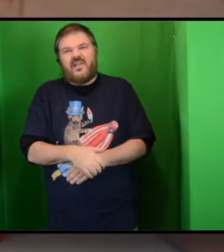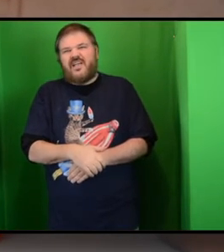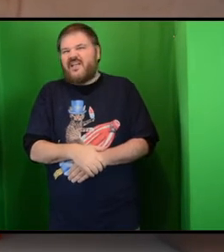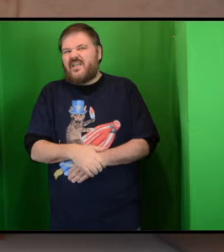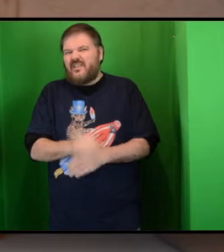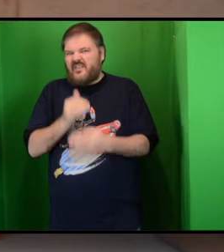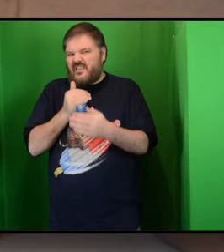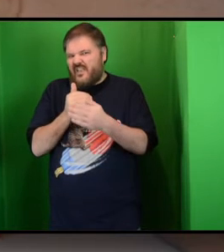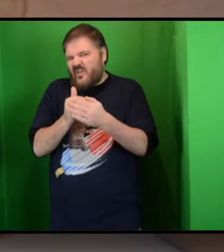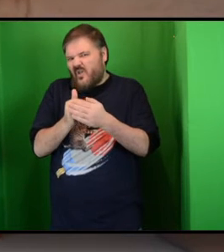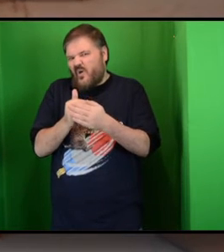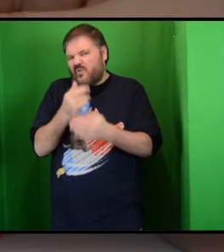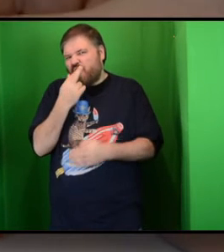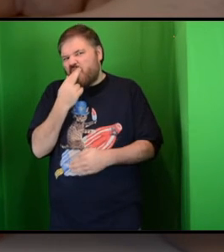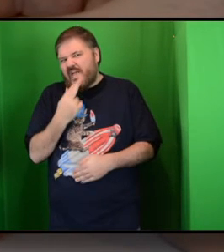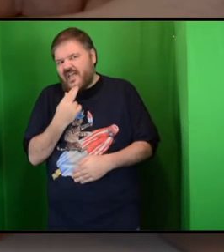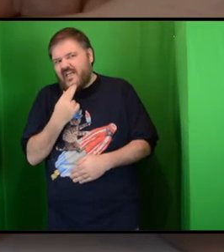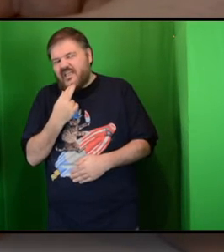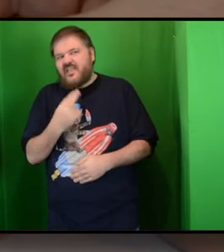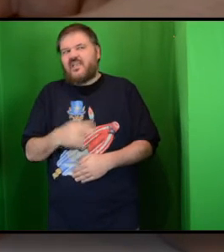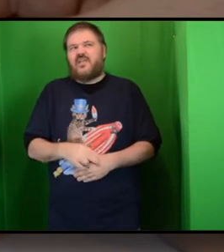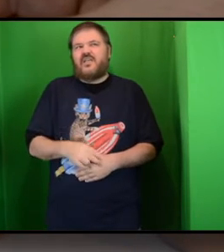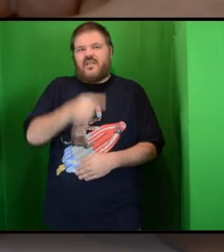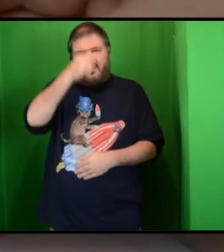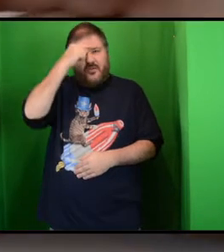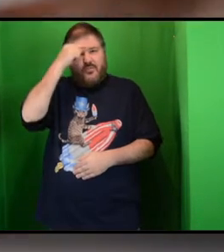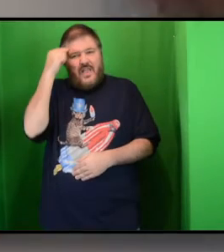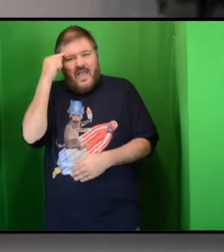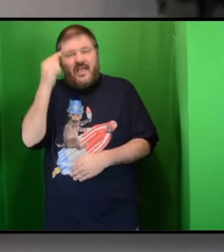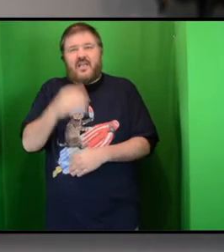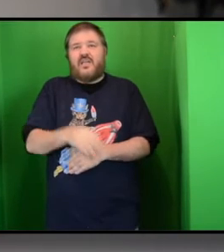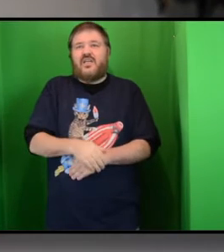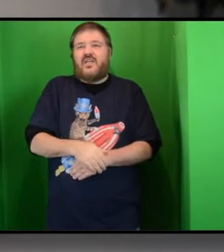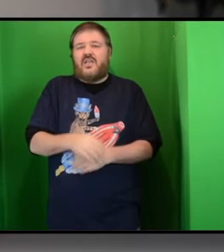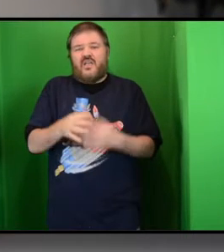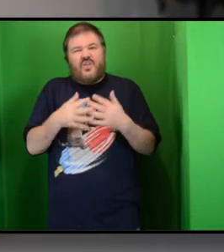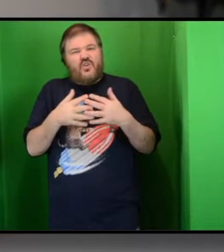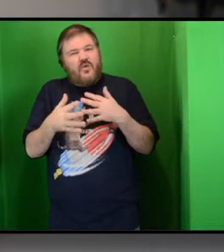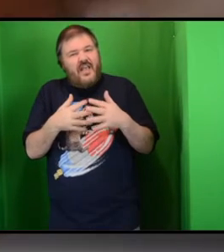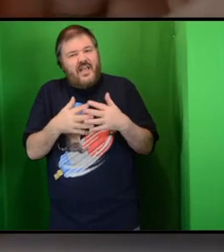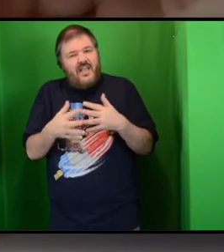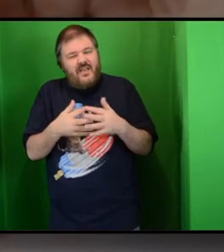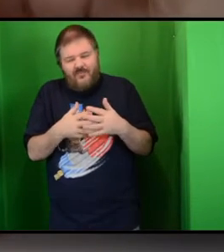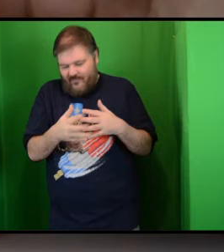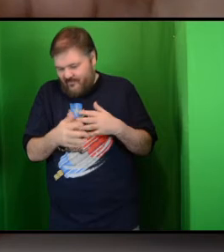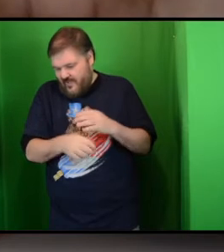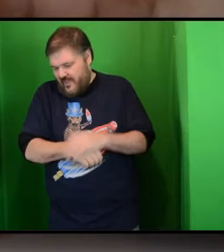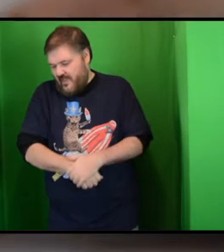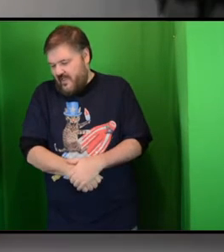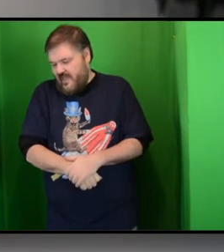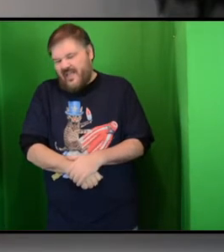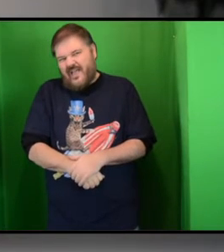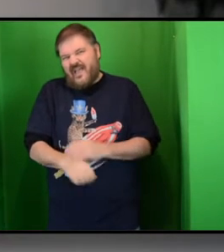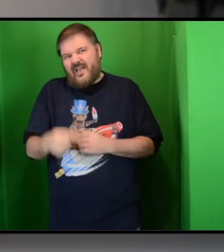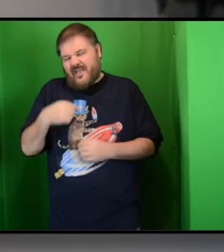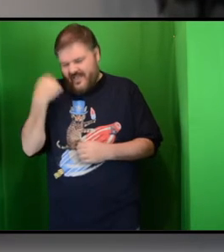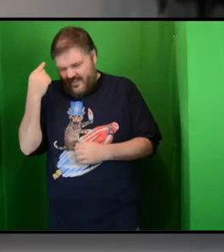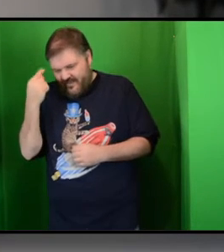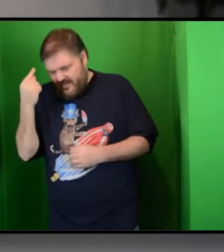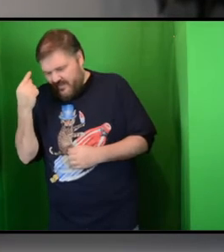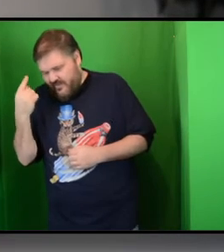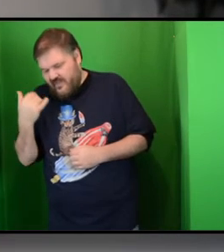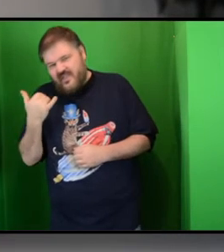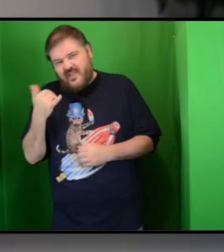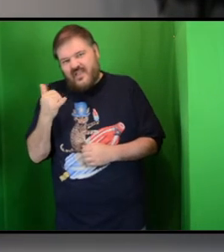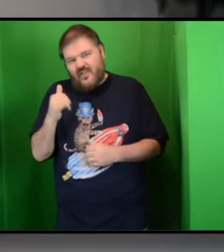thing I really don't like about Repugnus is his head. I think his head lacks detail. There's another